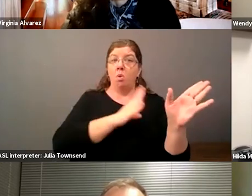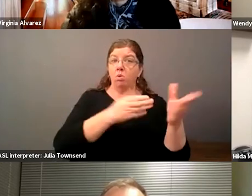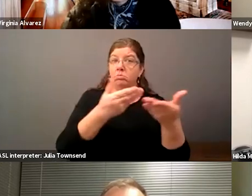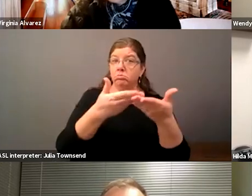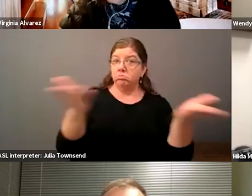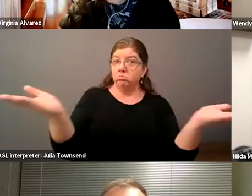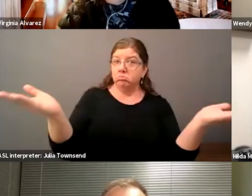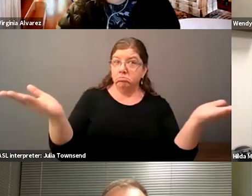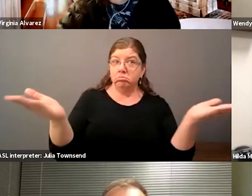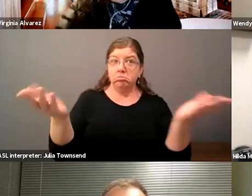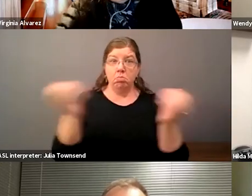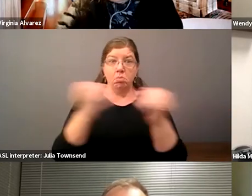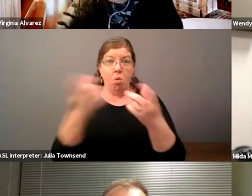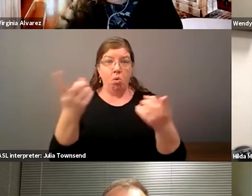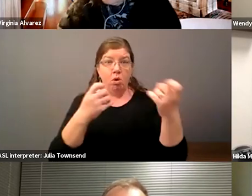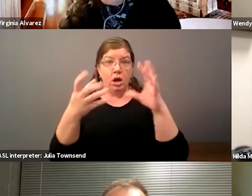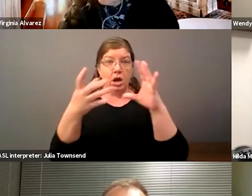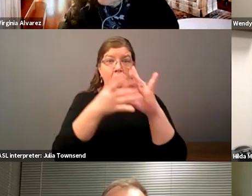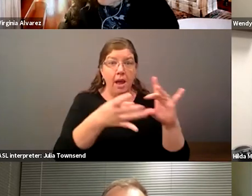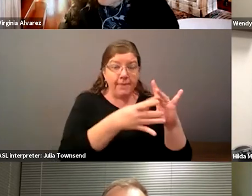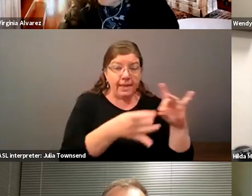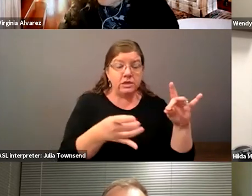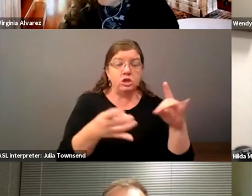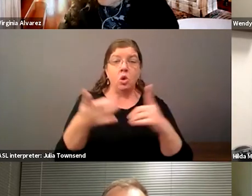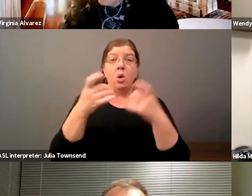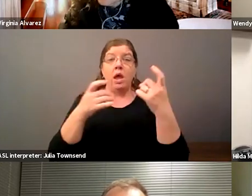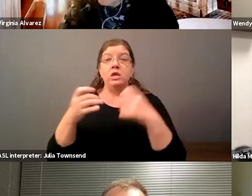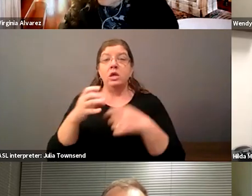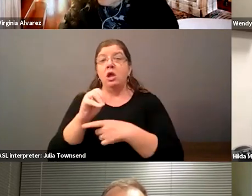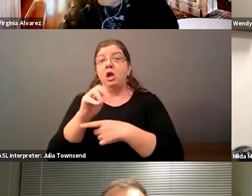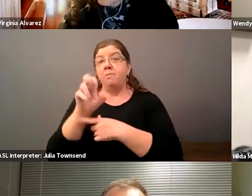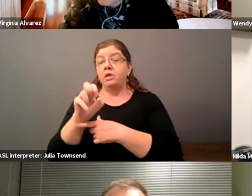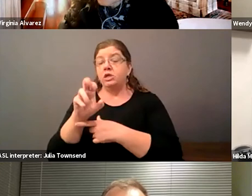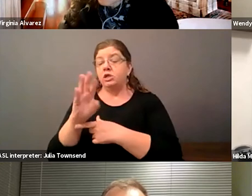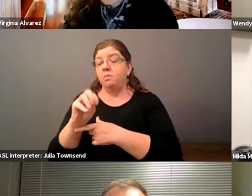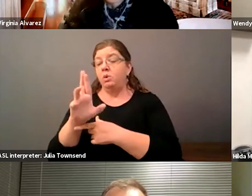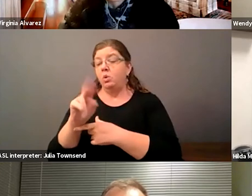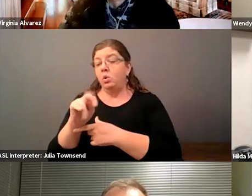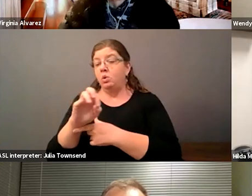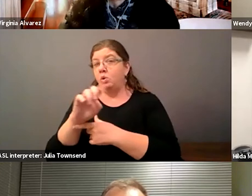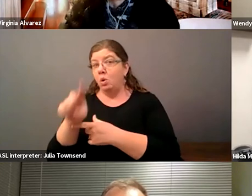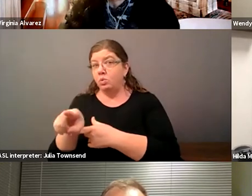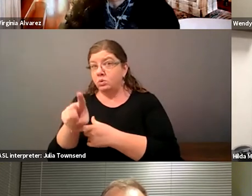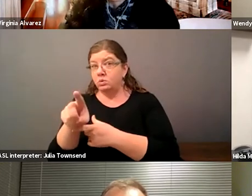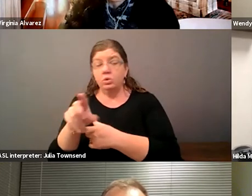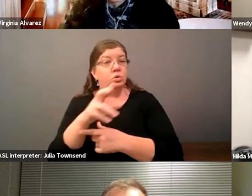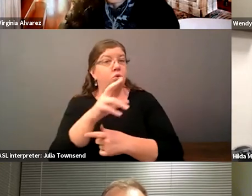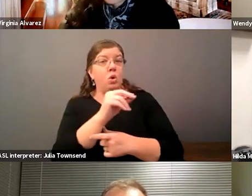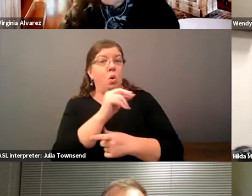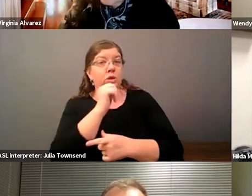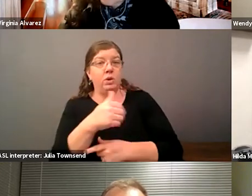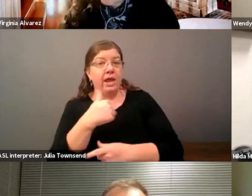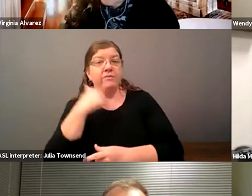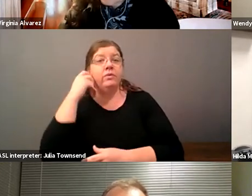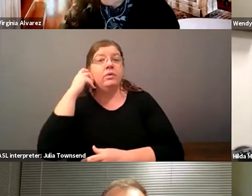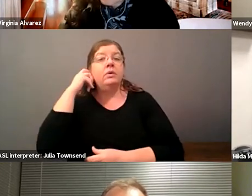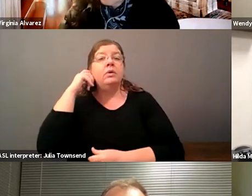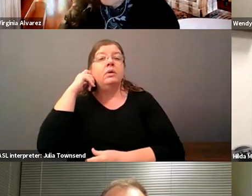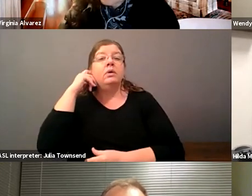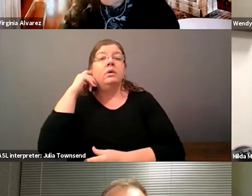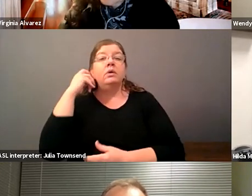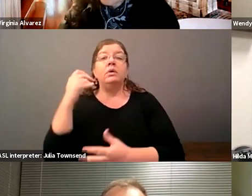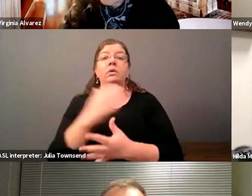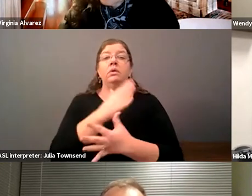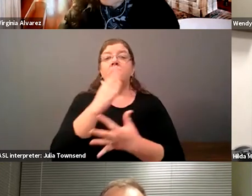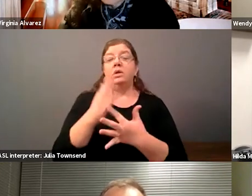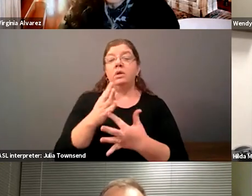to see if they have further comments or questions miss munoz do you no i don't thank you thanks uh